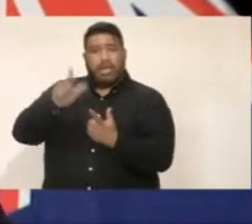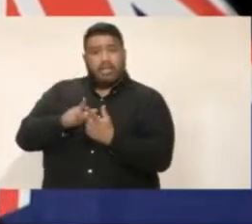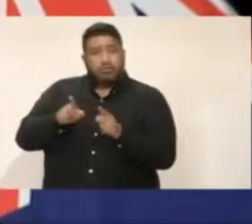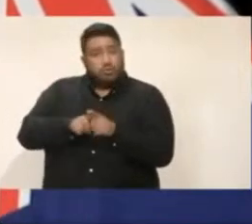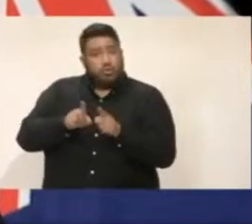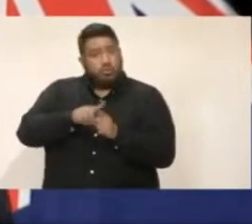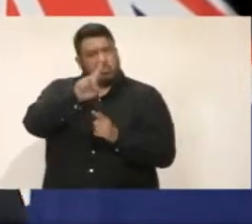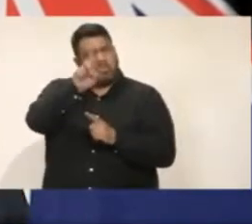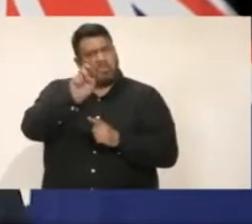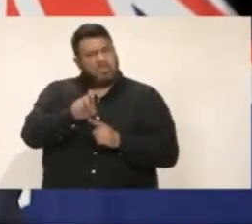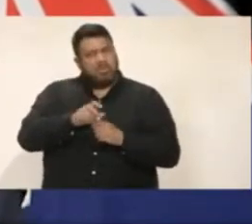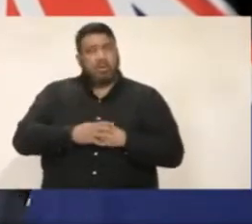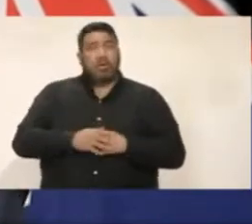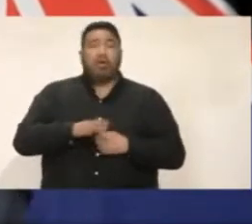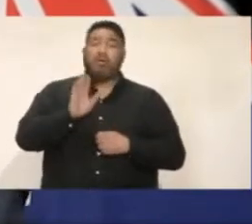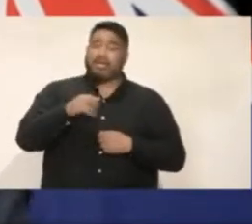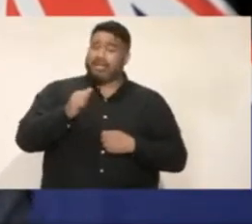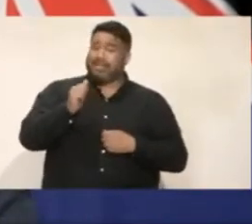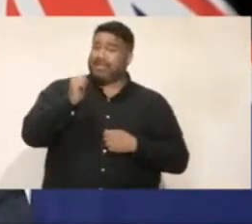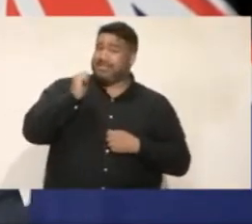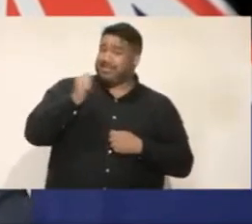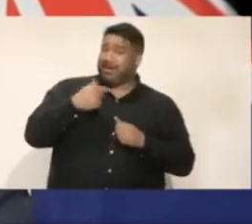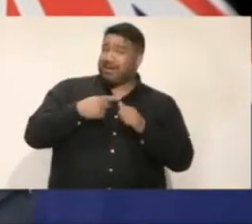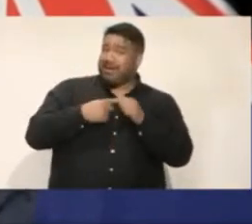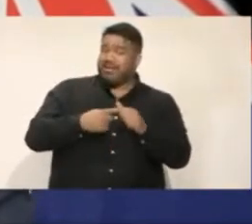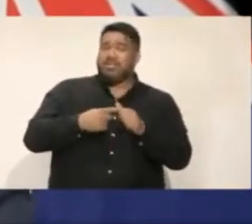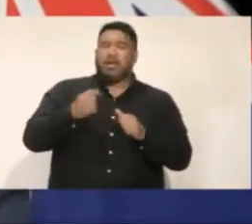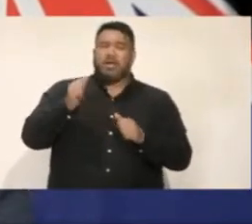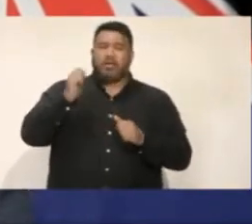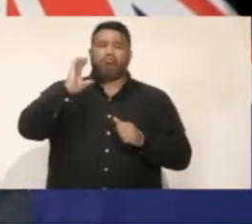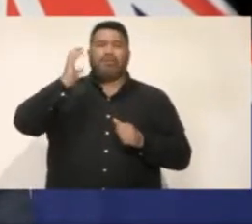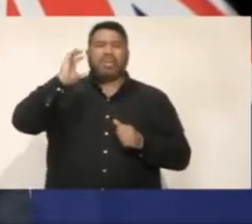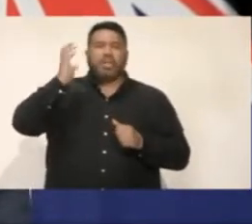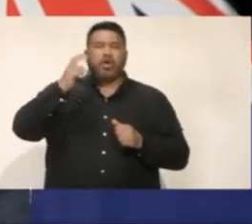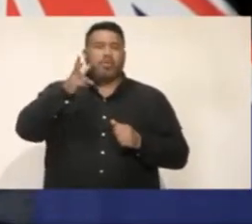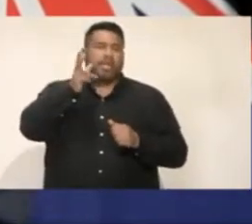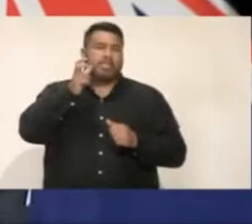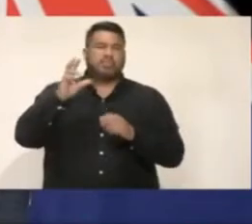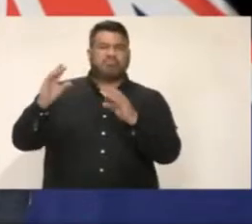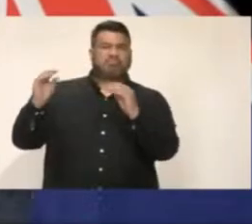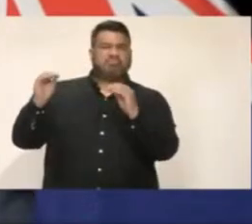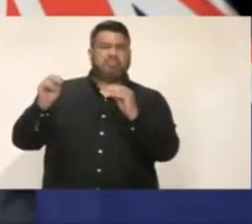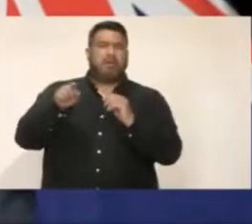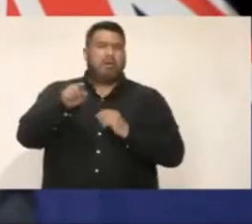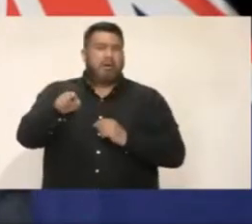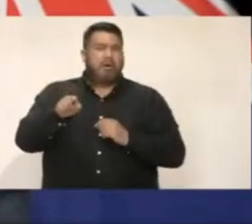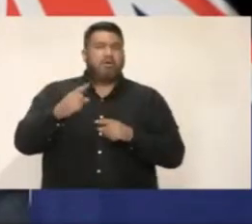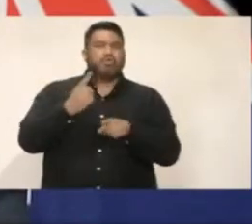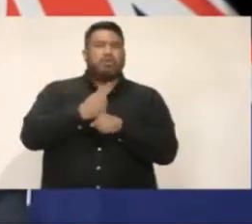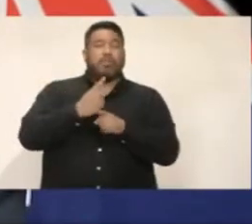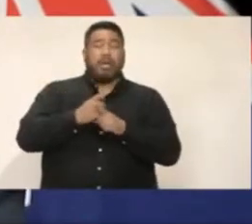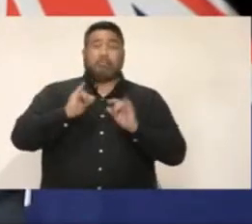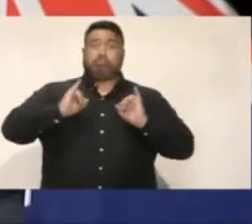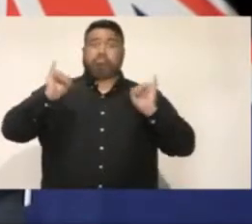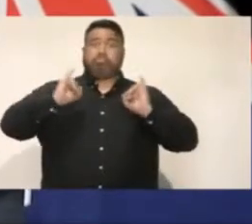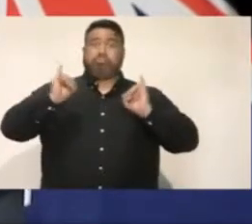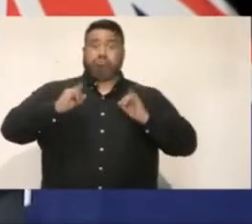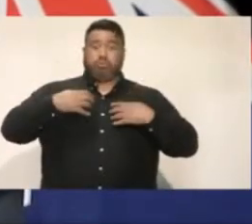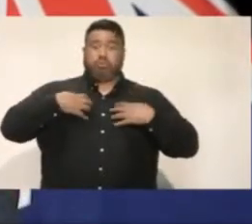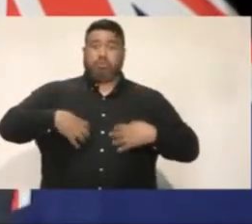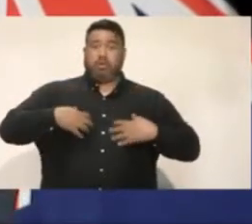to a program yesterday on the radio about this, and those more severe sort of respiratory conditions